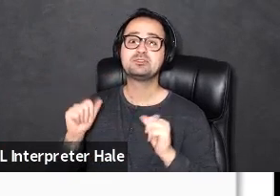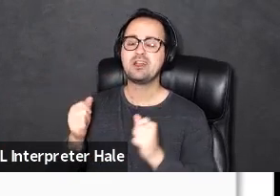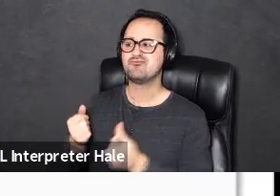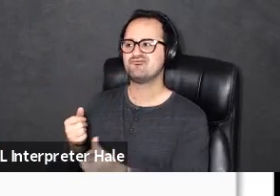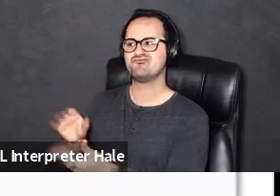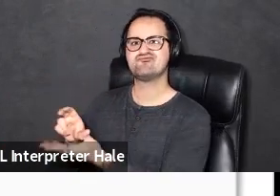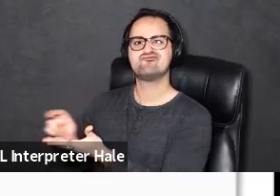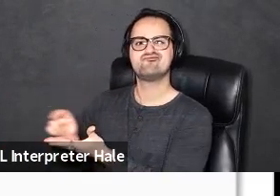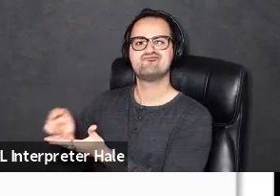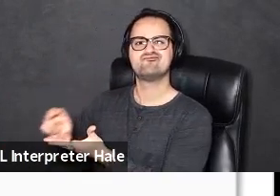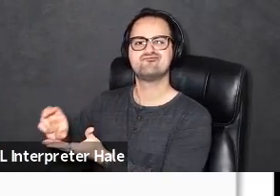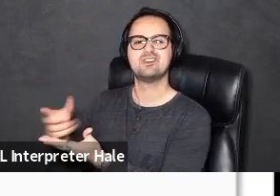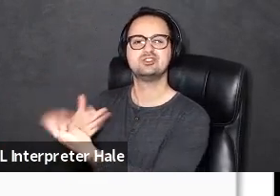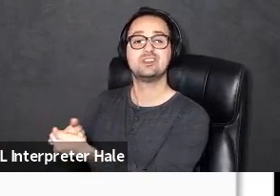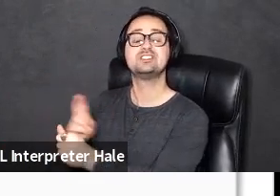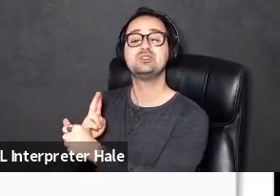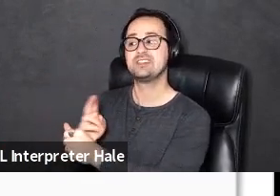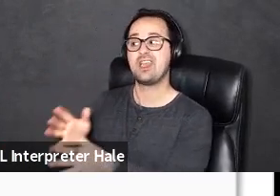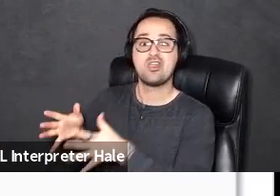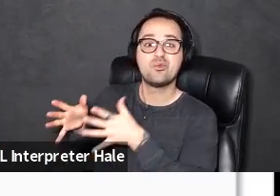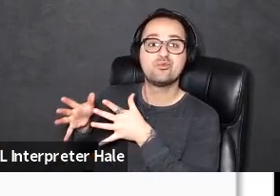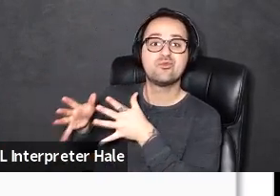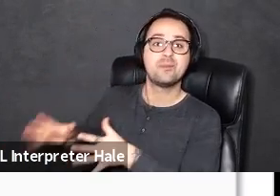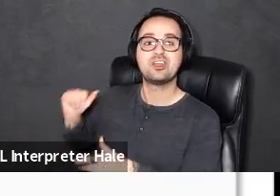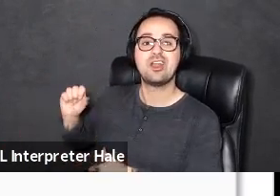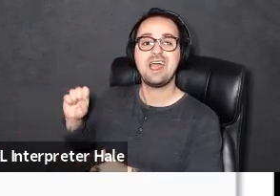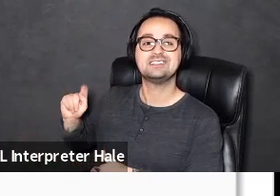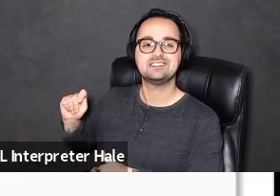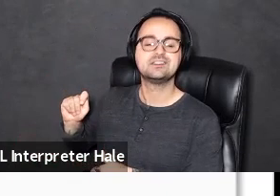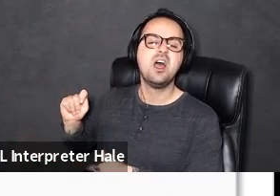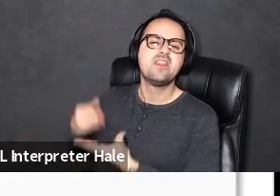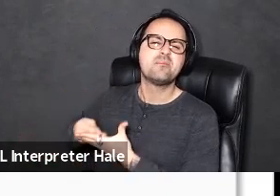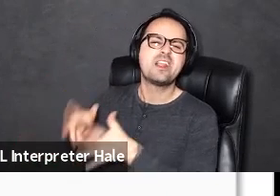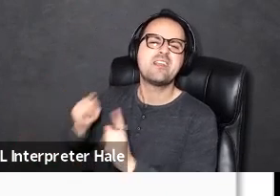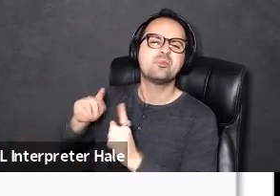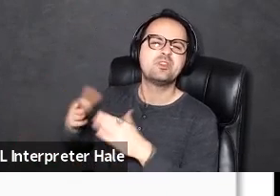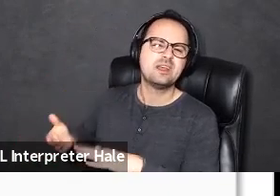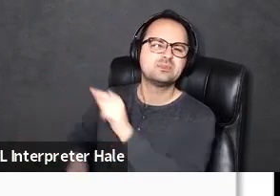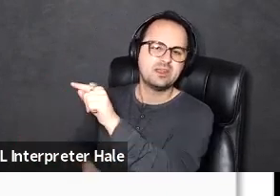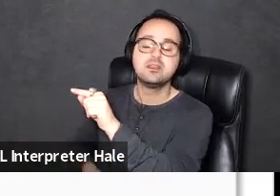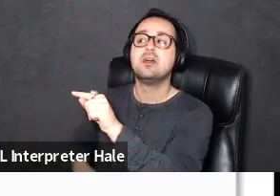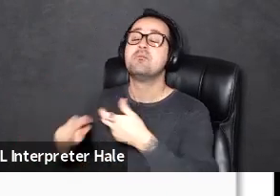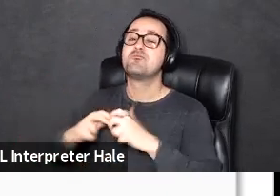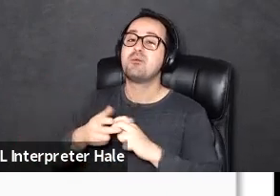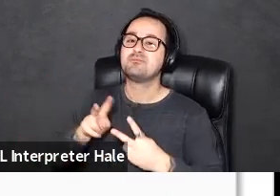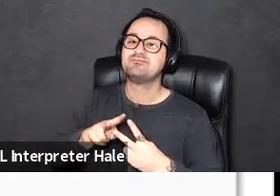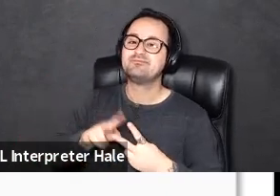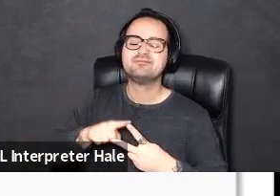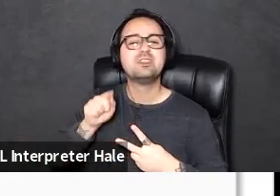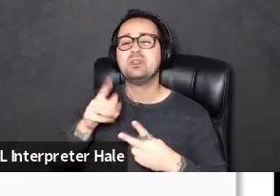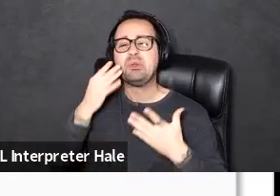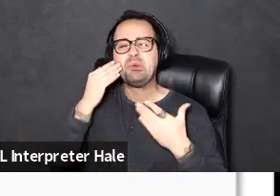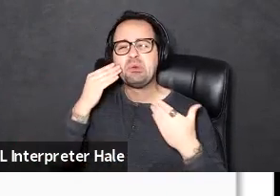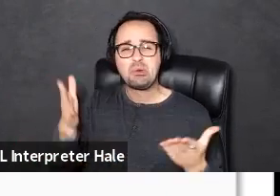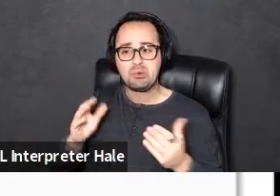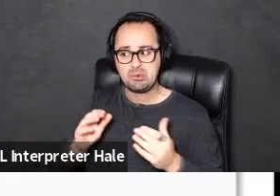remainder assets, right? The assets that are left when you're no longer living. And the problem with that is twofold. Number one, you don't know how long you're going to